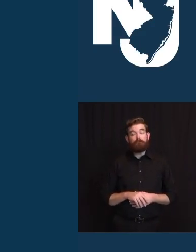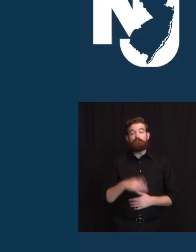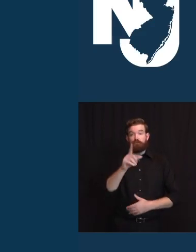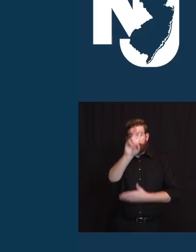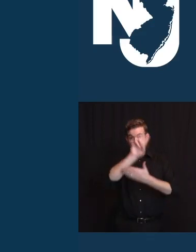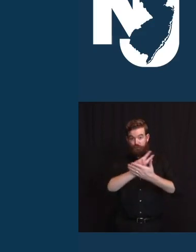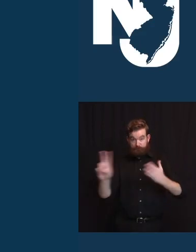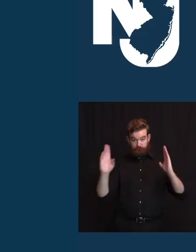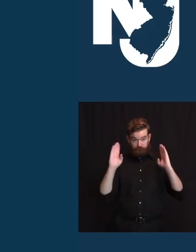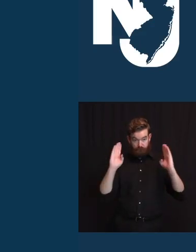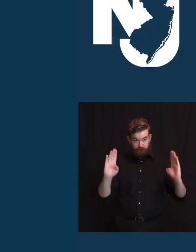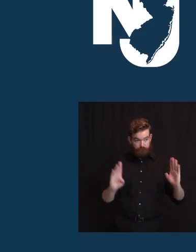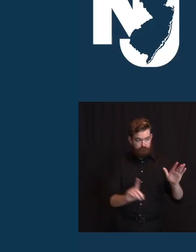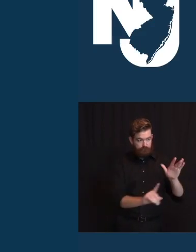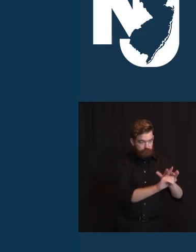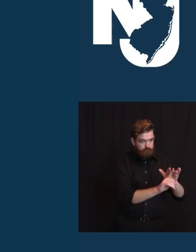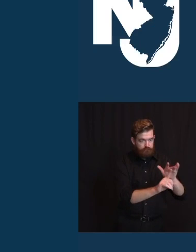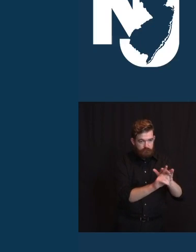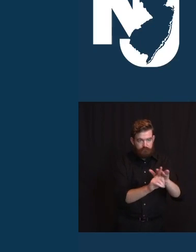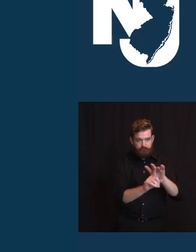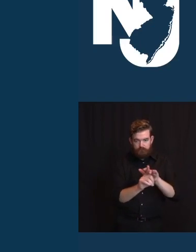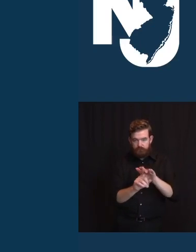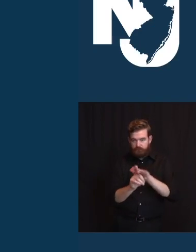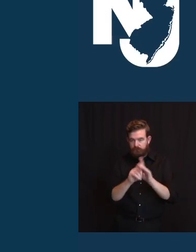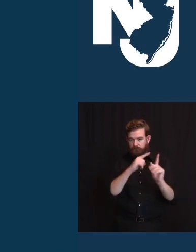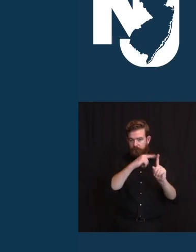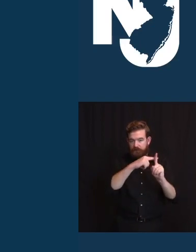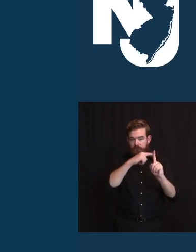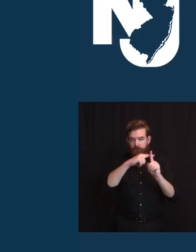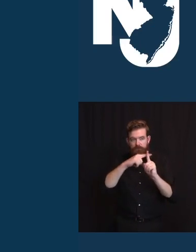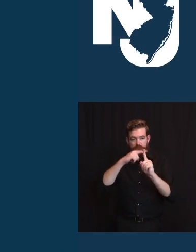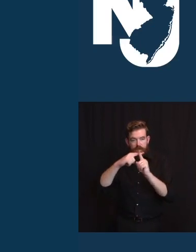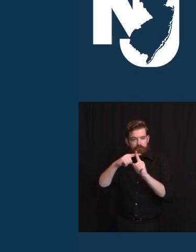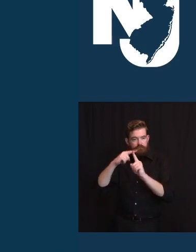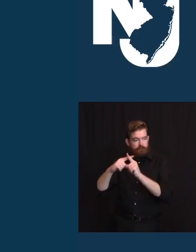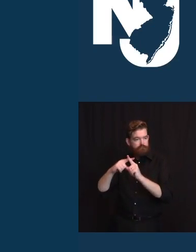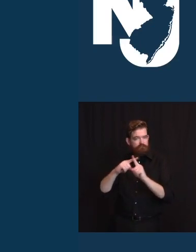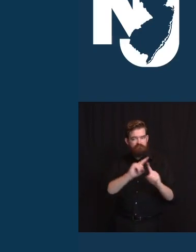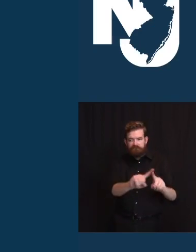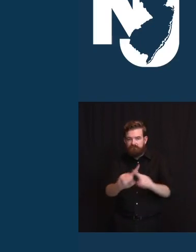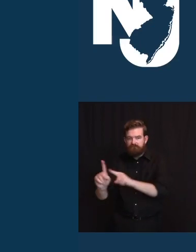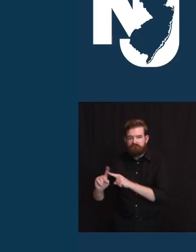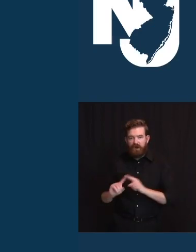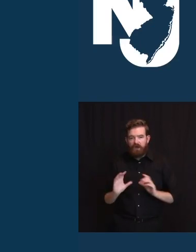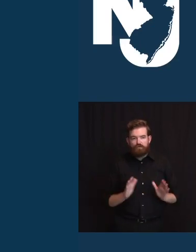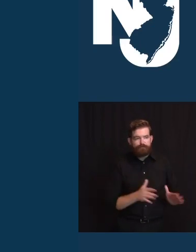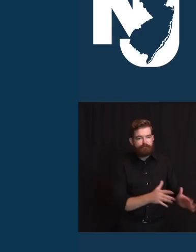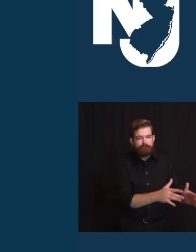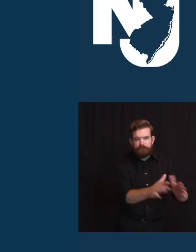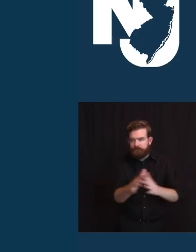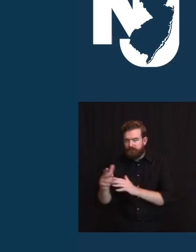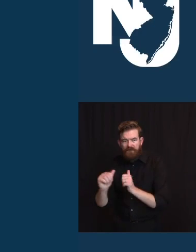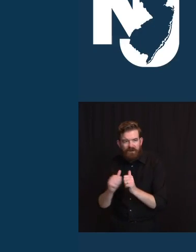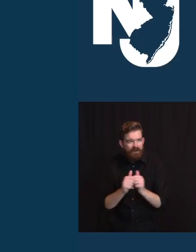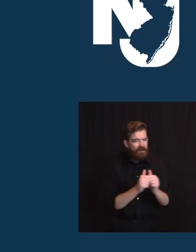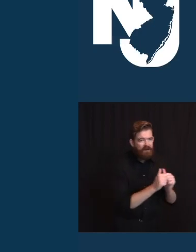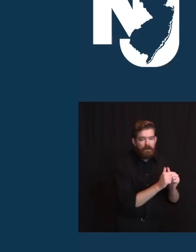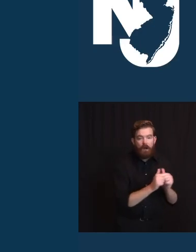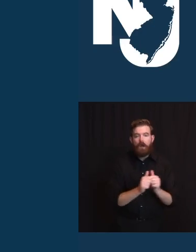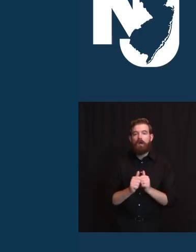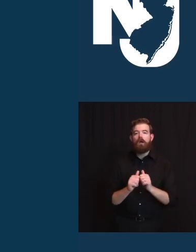classrooms and a clear connection between those cases cannot be easily identified, it's recommended to close the